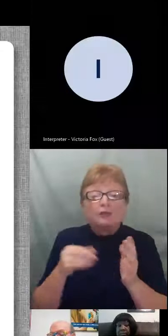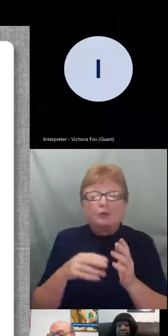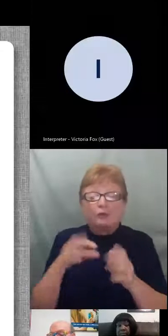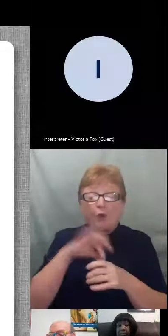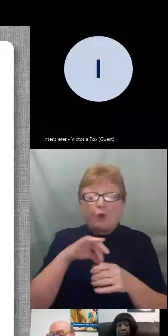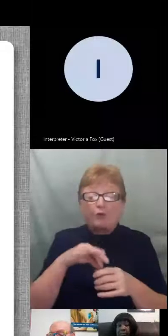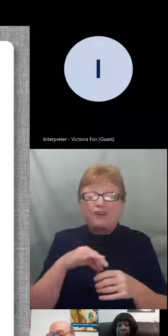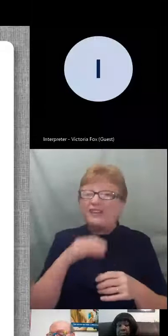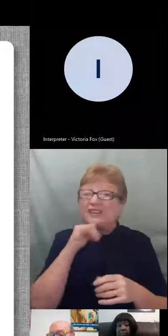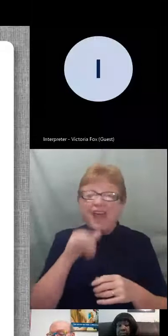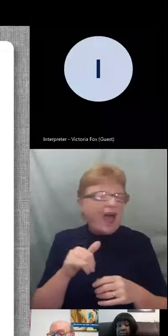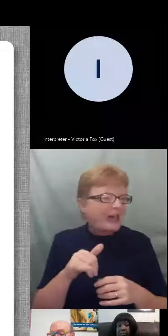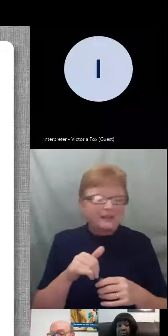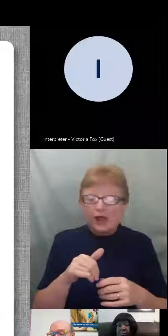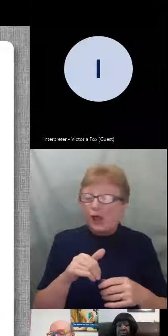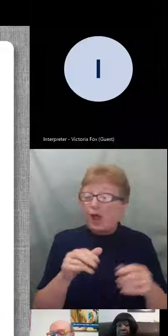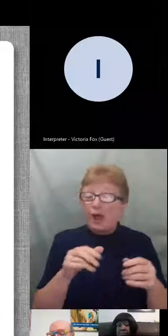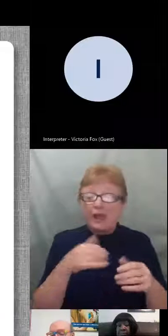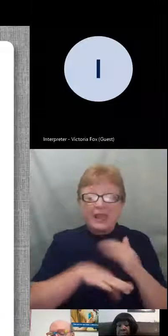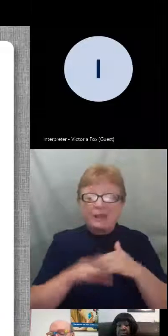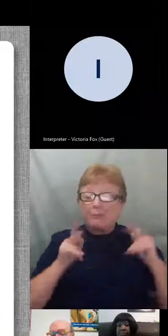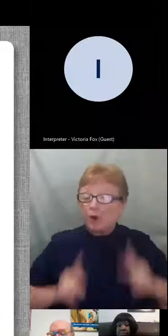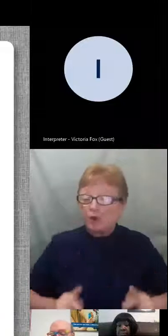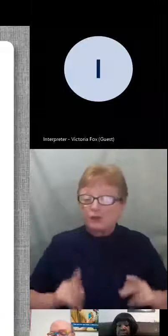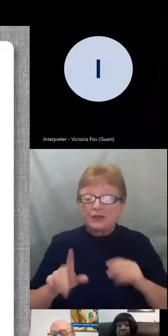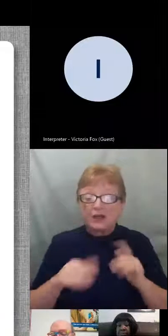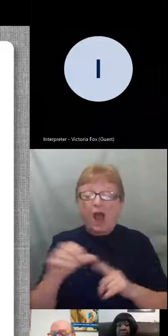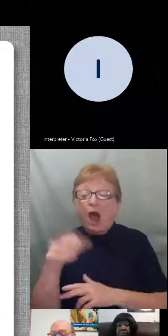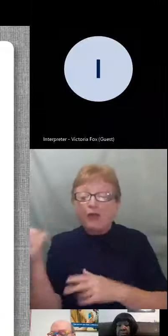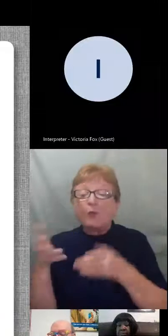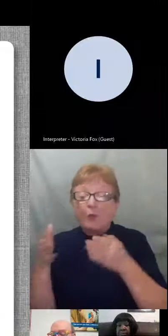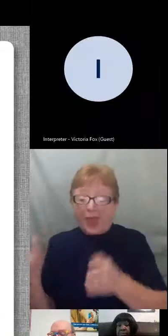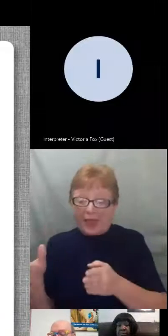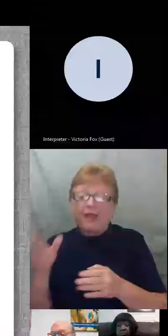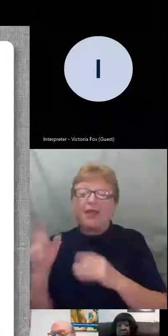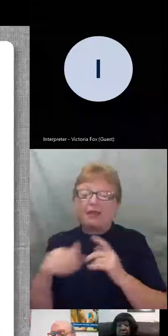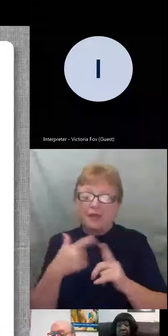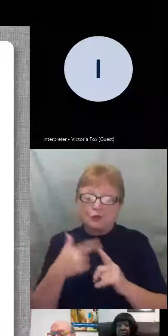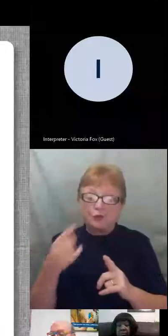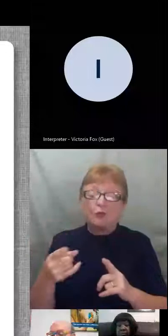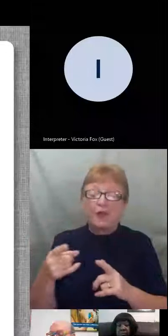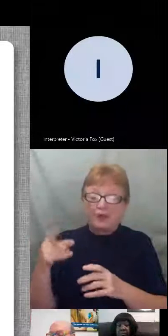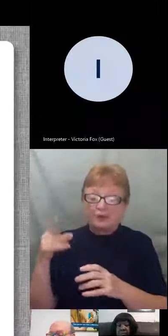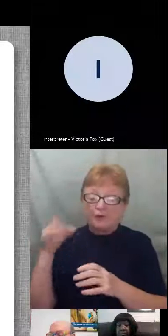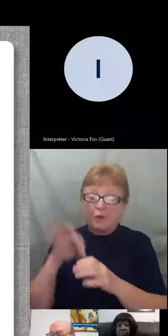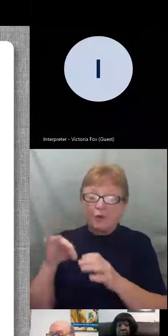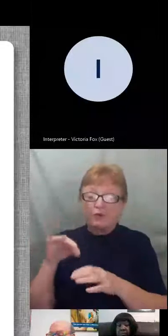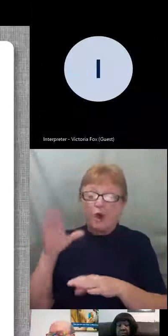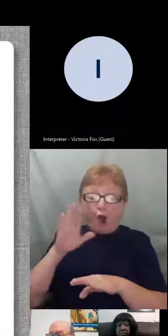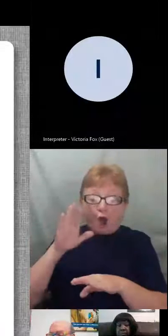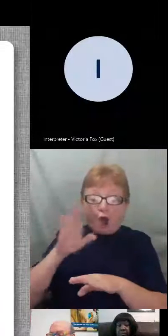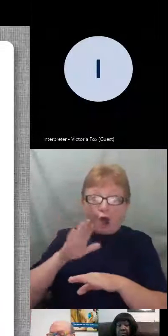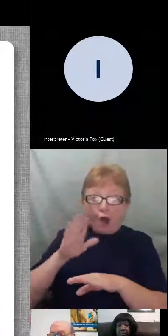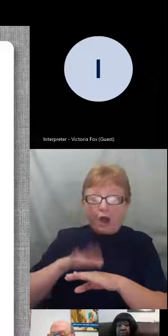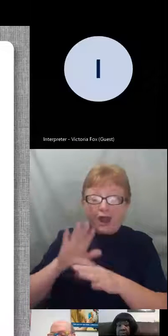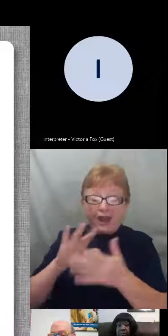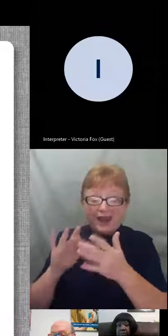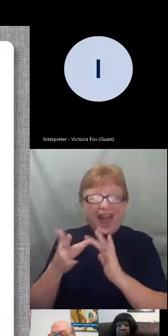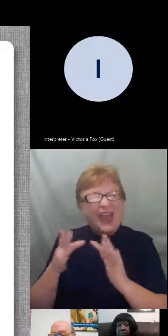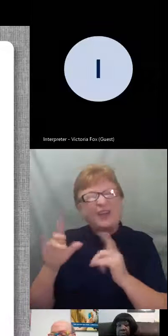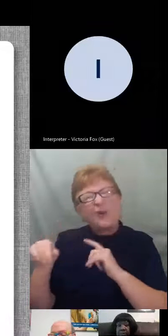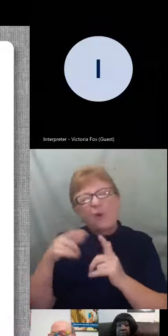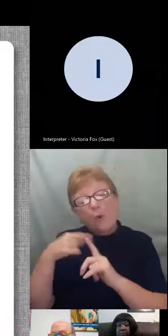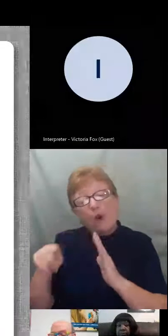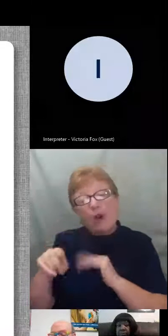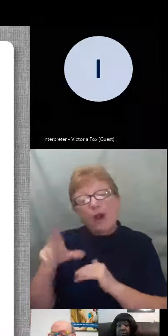person with your local city or township clerk. If you want to register by mail, online, or at the Secretary of State office